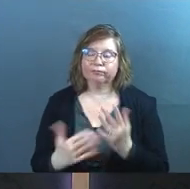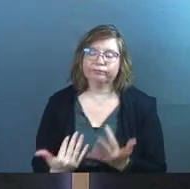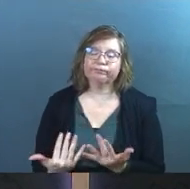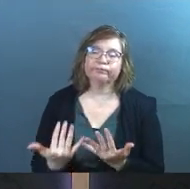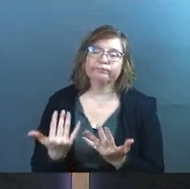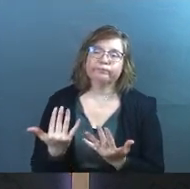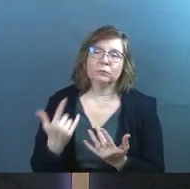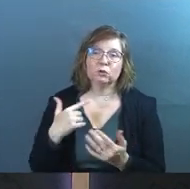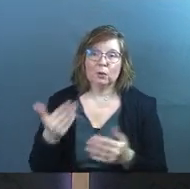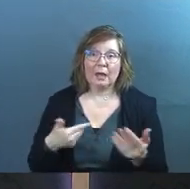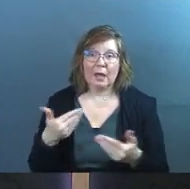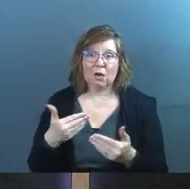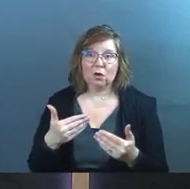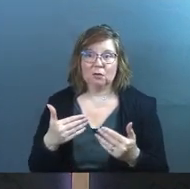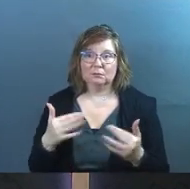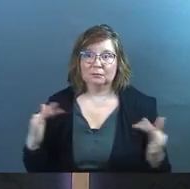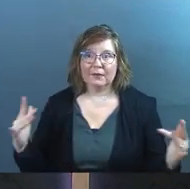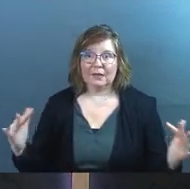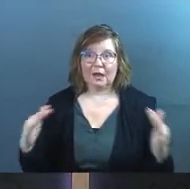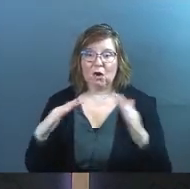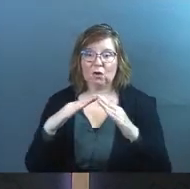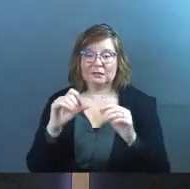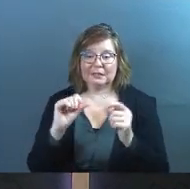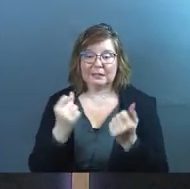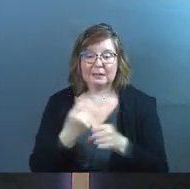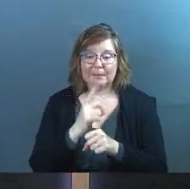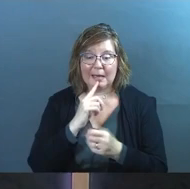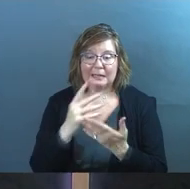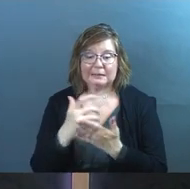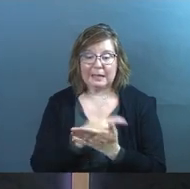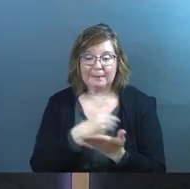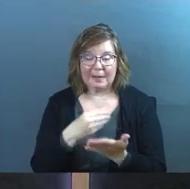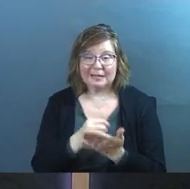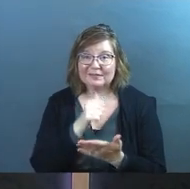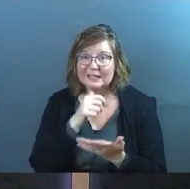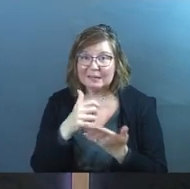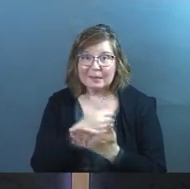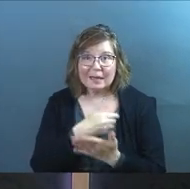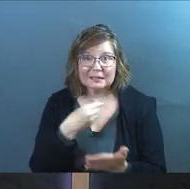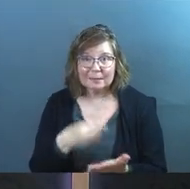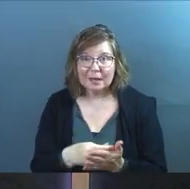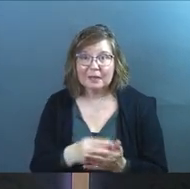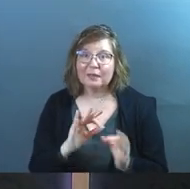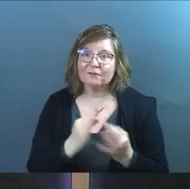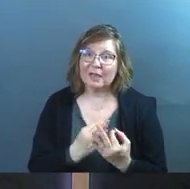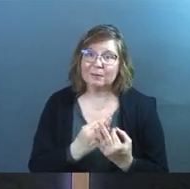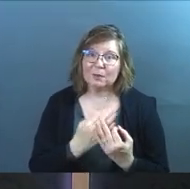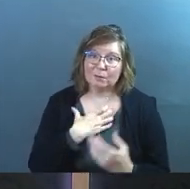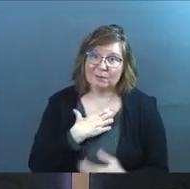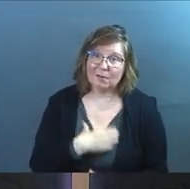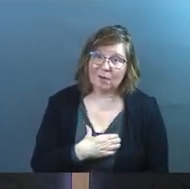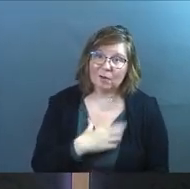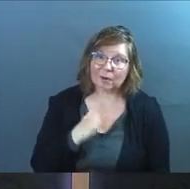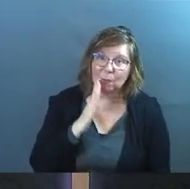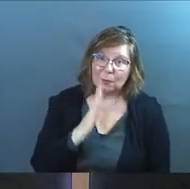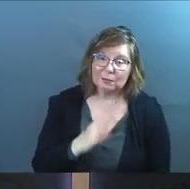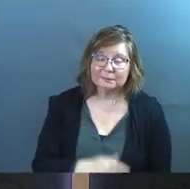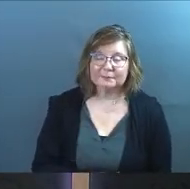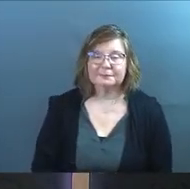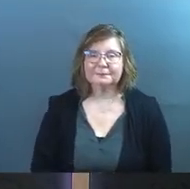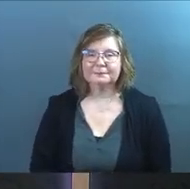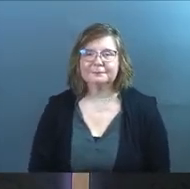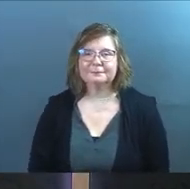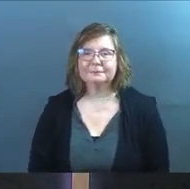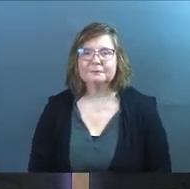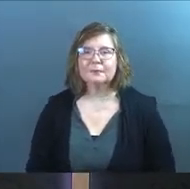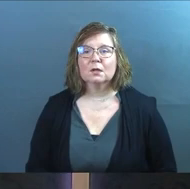in regards to the hierarchy of society and stuff like that. They needed to make some money because if they didn't make some money, their families were going to go hungry that day.